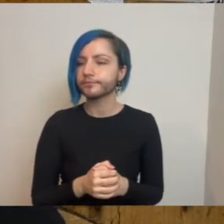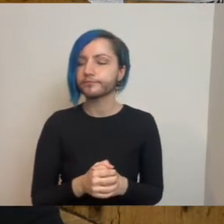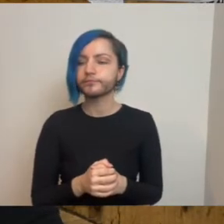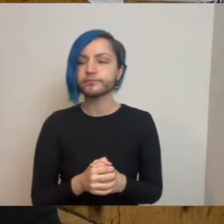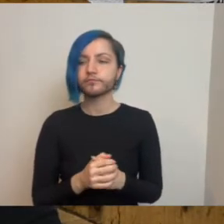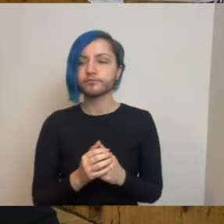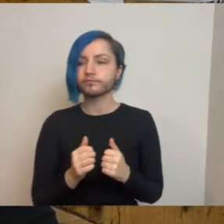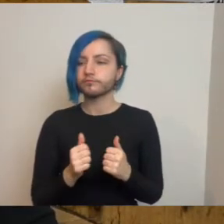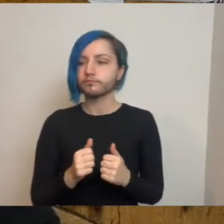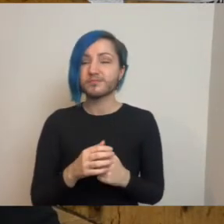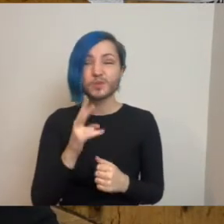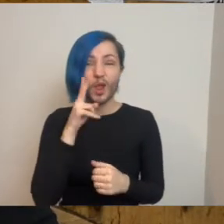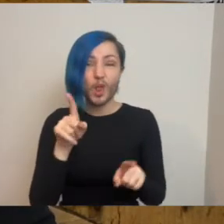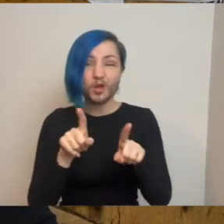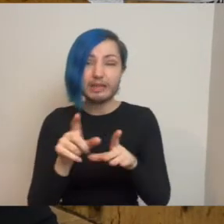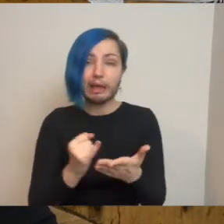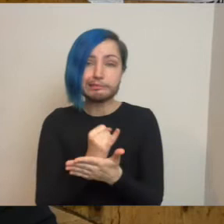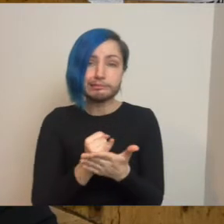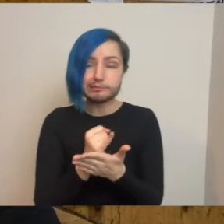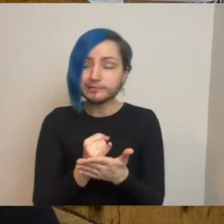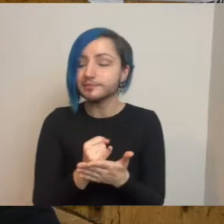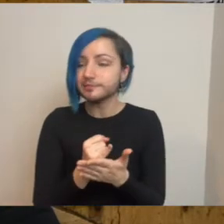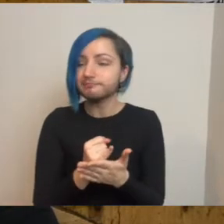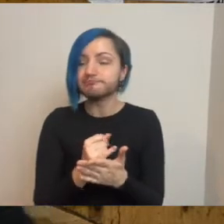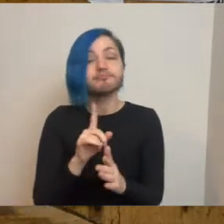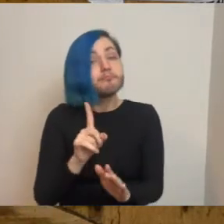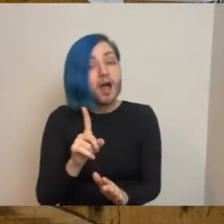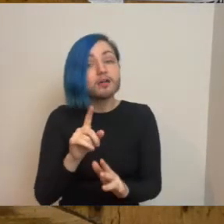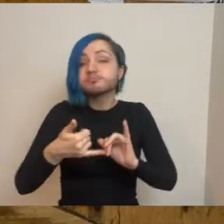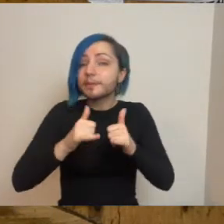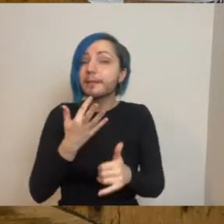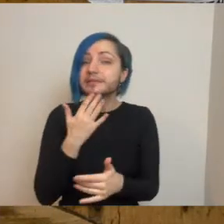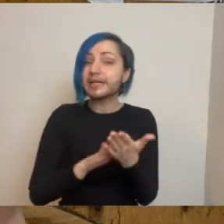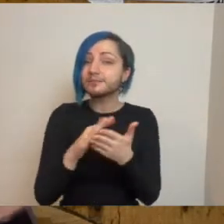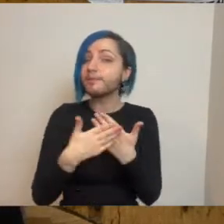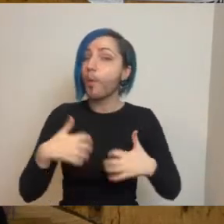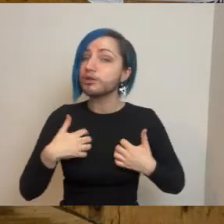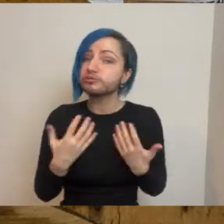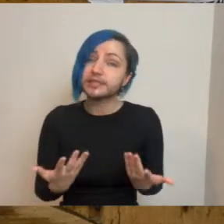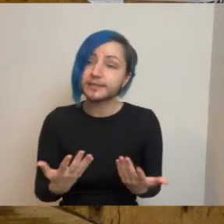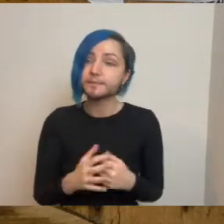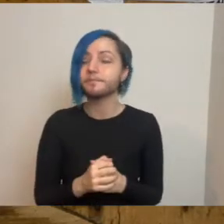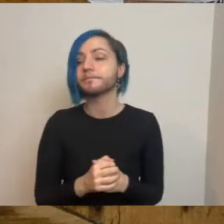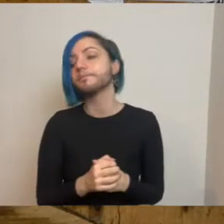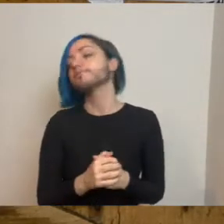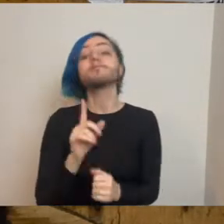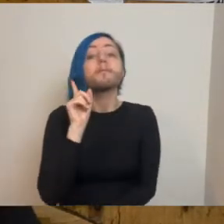It looks like I've done a terrible job, but as I said, sometimes mistakes make things more interesting.